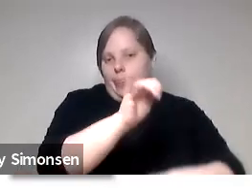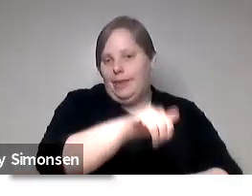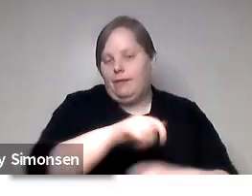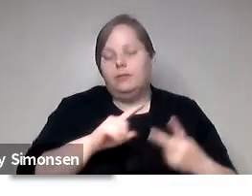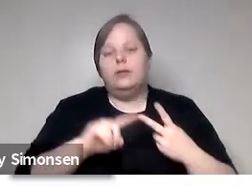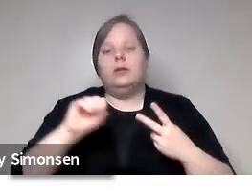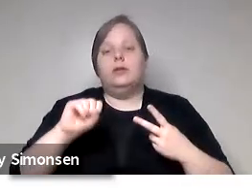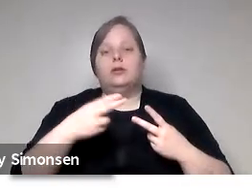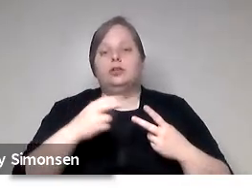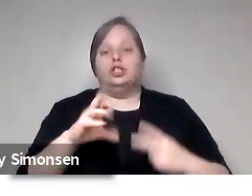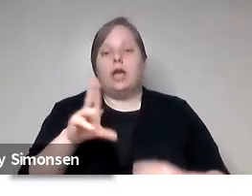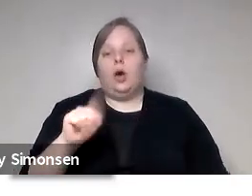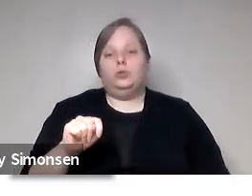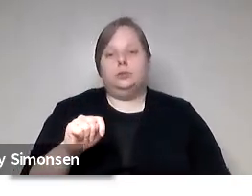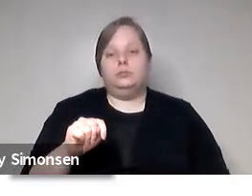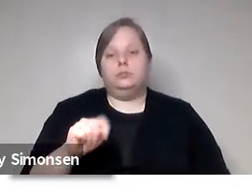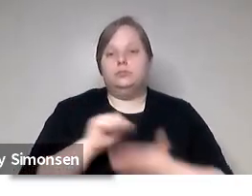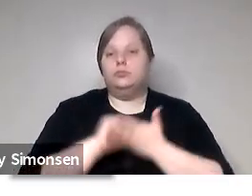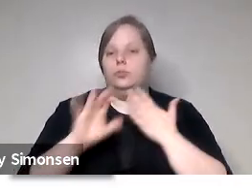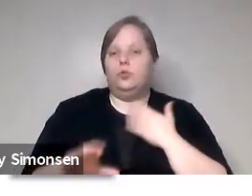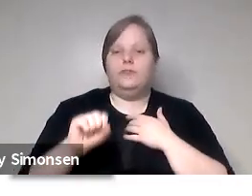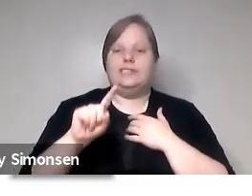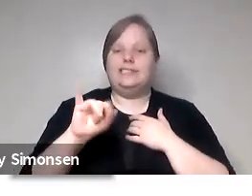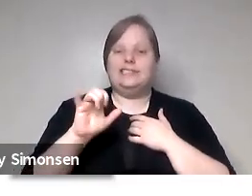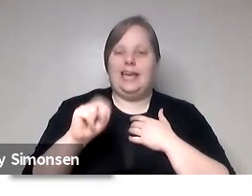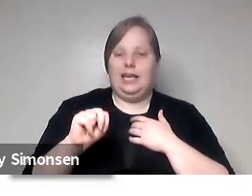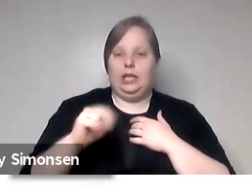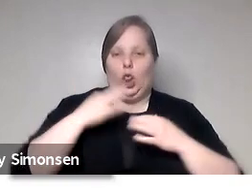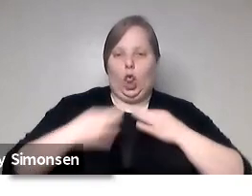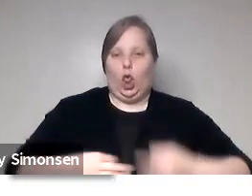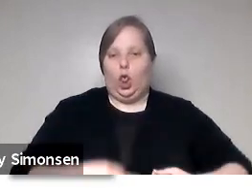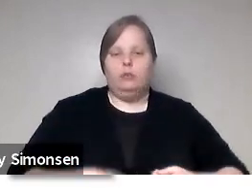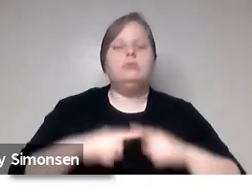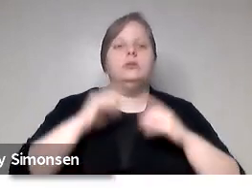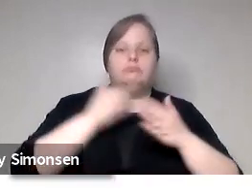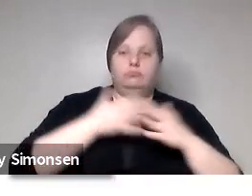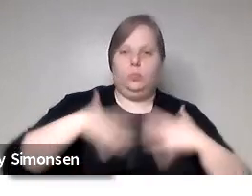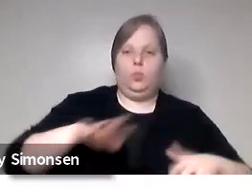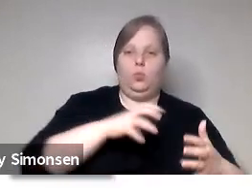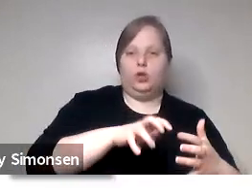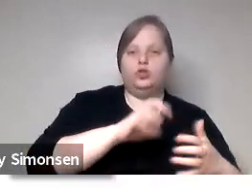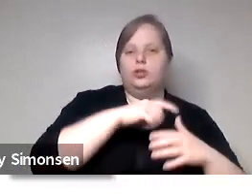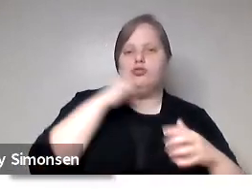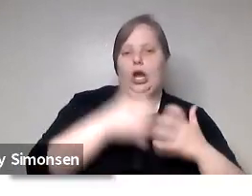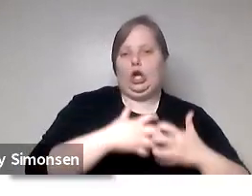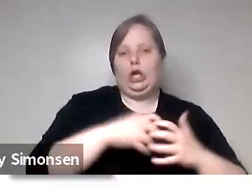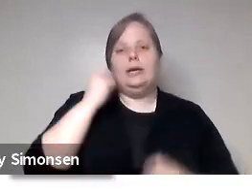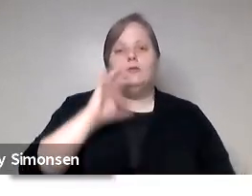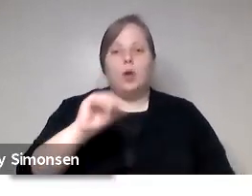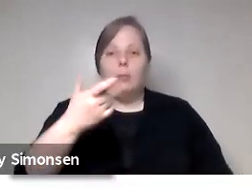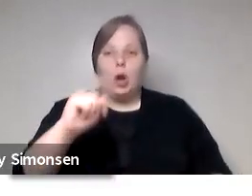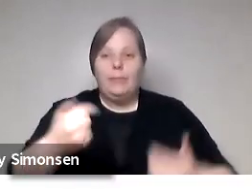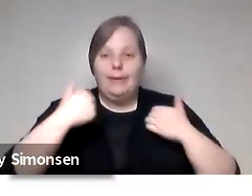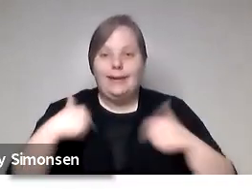Shout, stain fighter needs to go by the wash machine and dryer if your apartment has them both